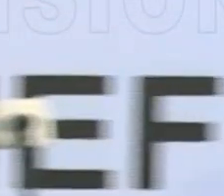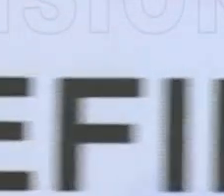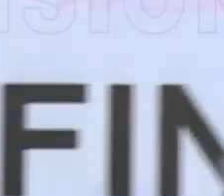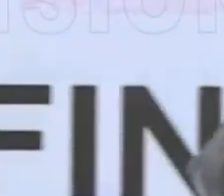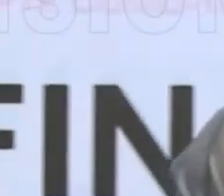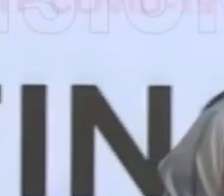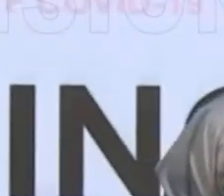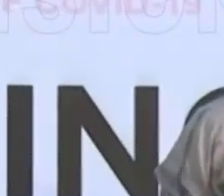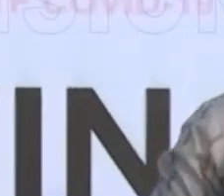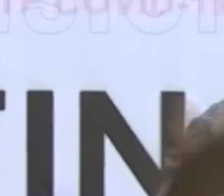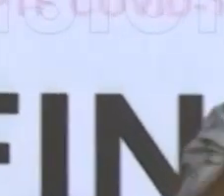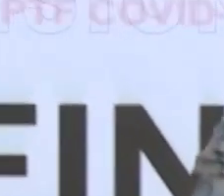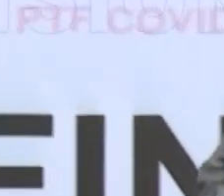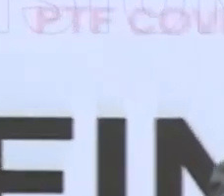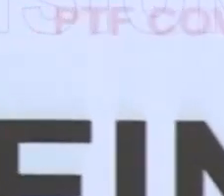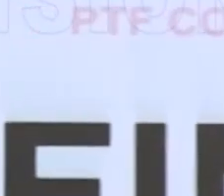Good evening, everybody.